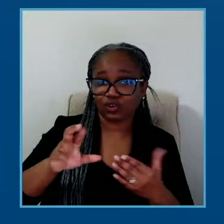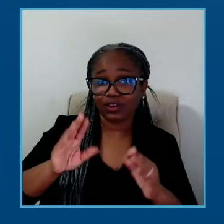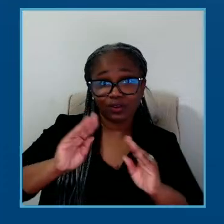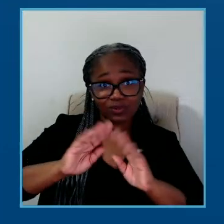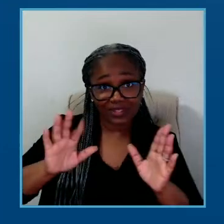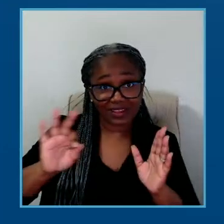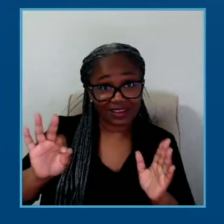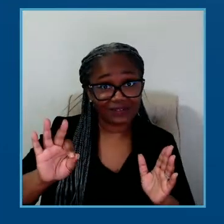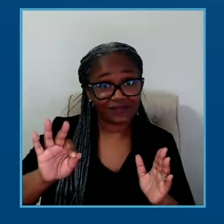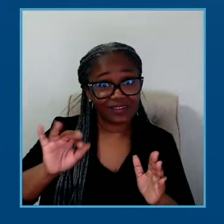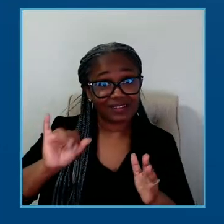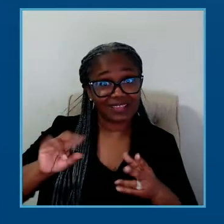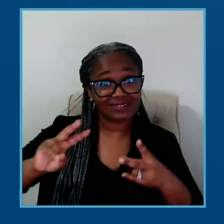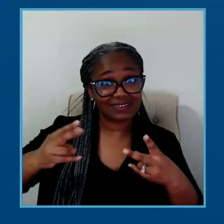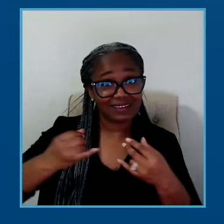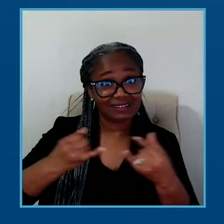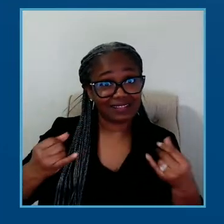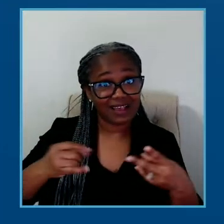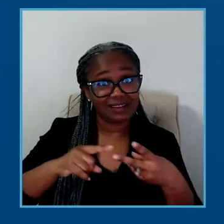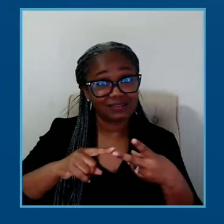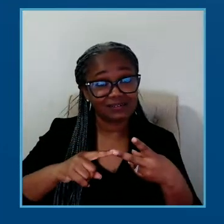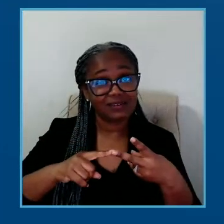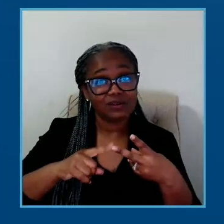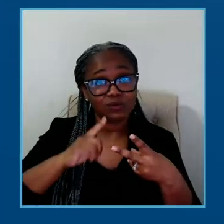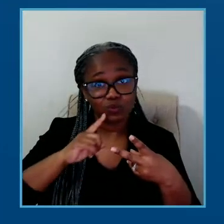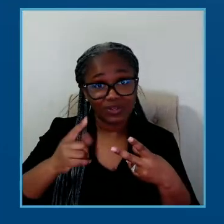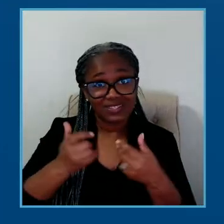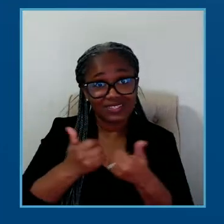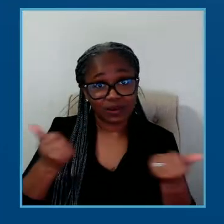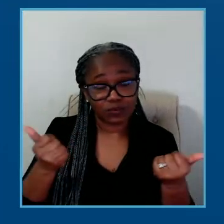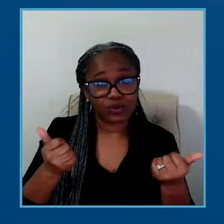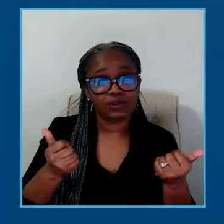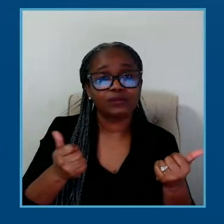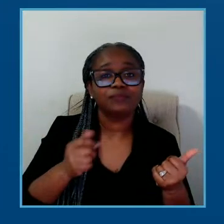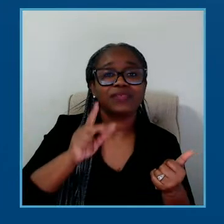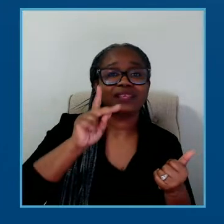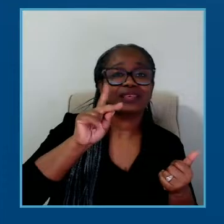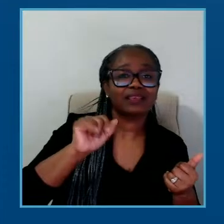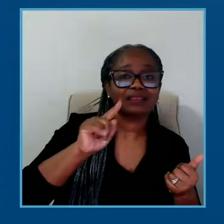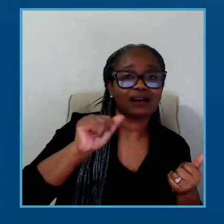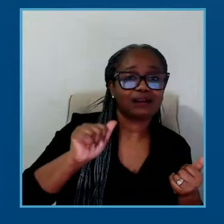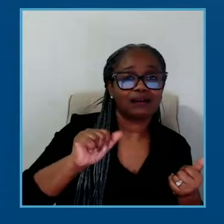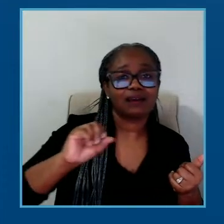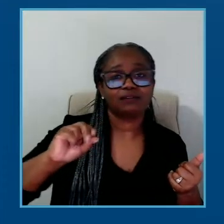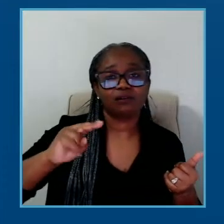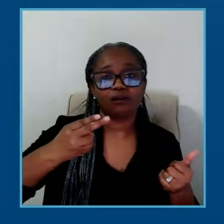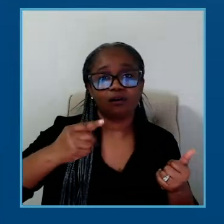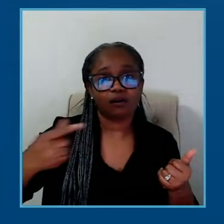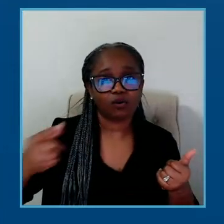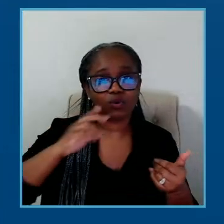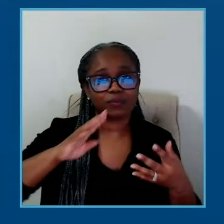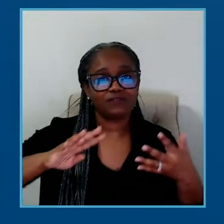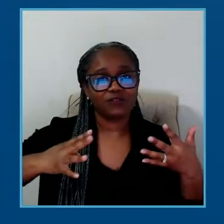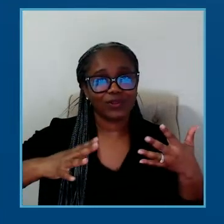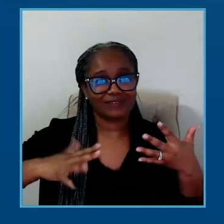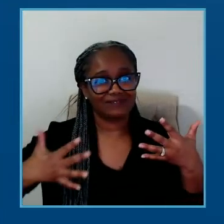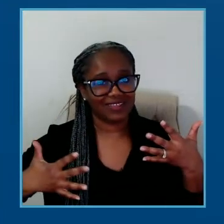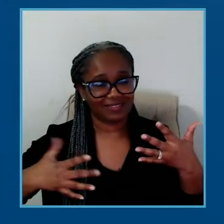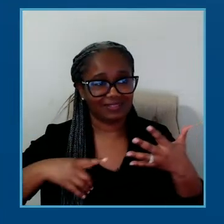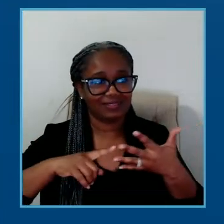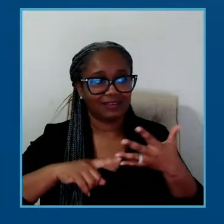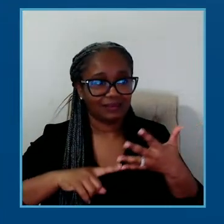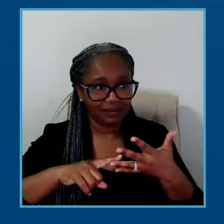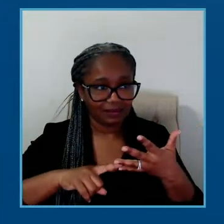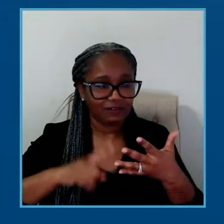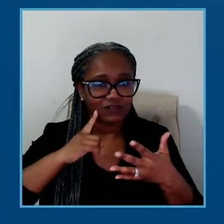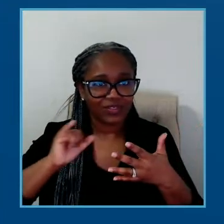and Hogg would have come in 4th and 5th place on the all-gender vote. Hogg instead was granted the all-gender position because all